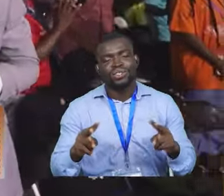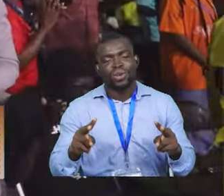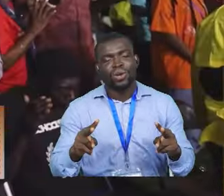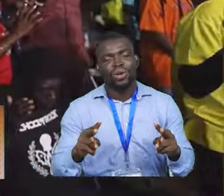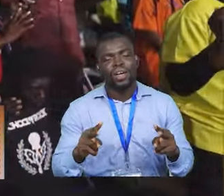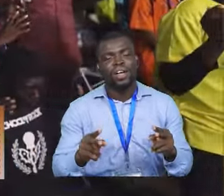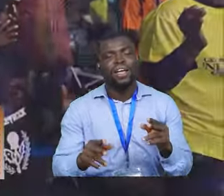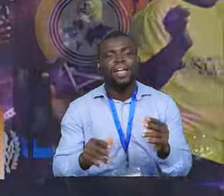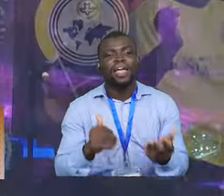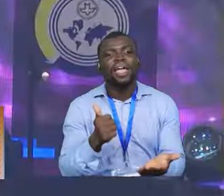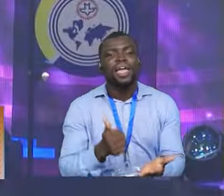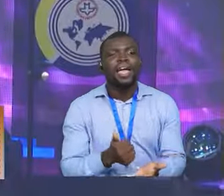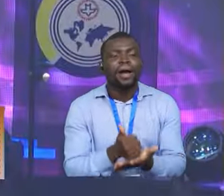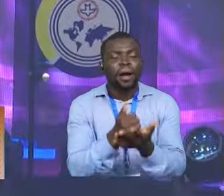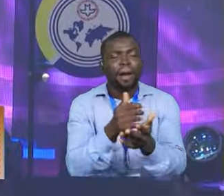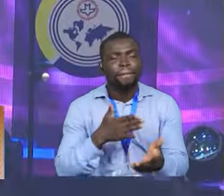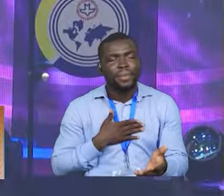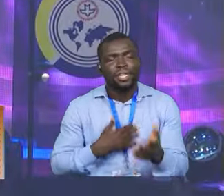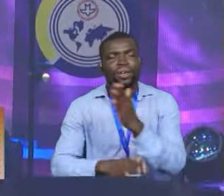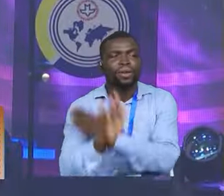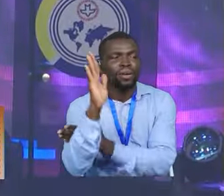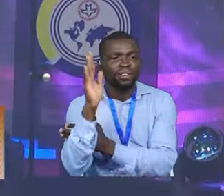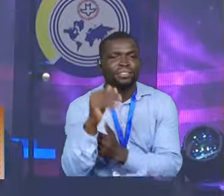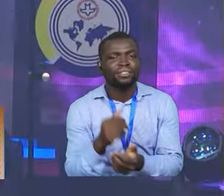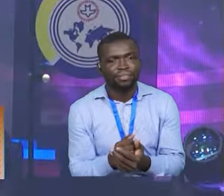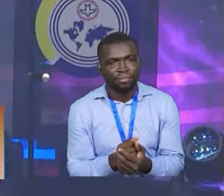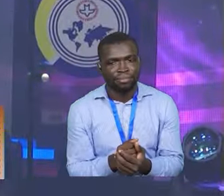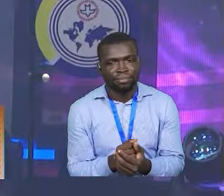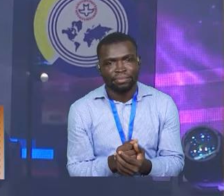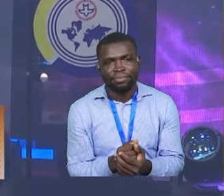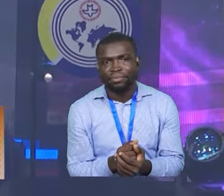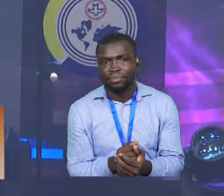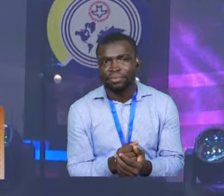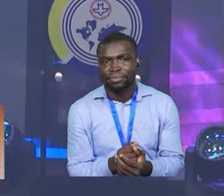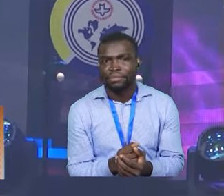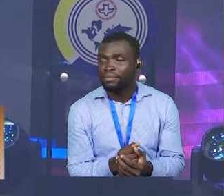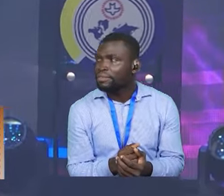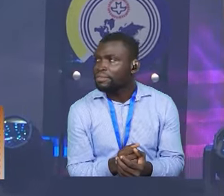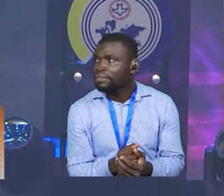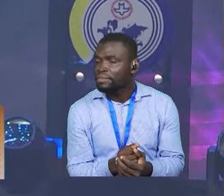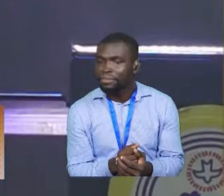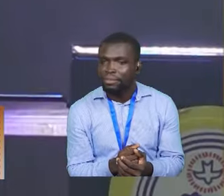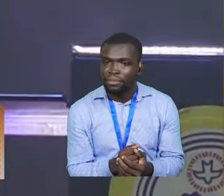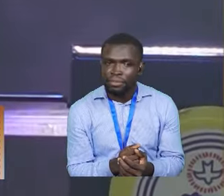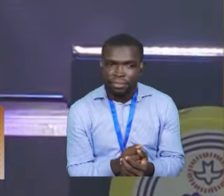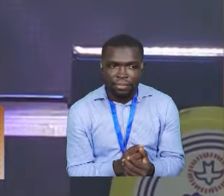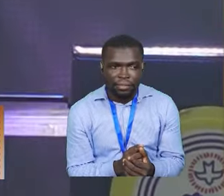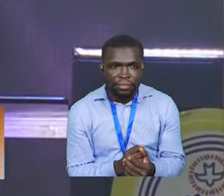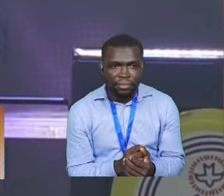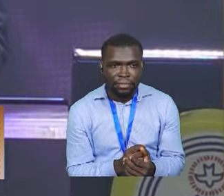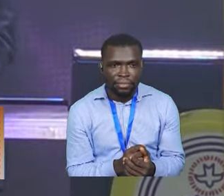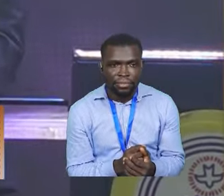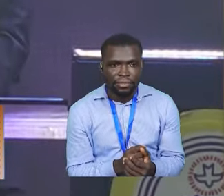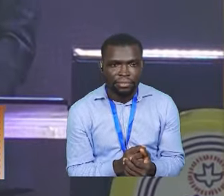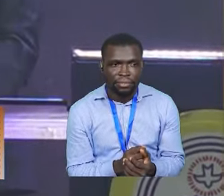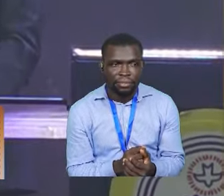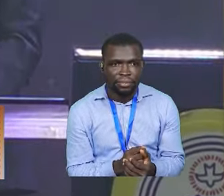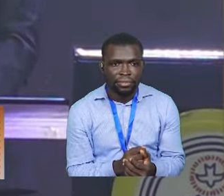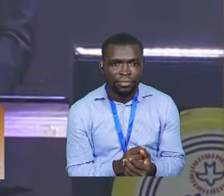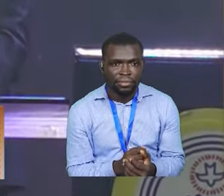And so help me, God. Me pacho, se obi a betraya on fire,